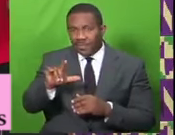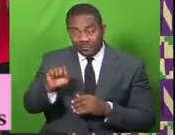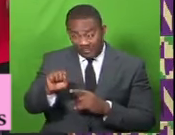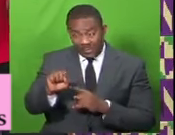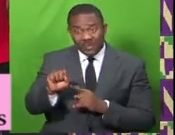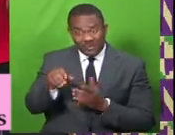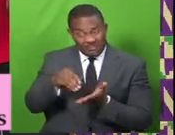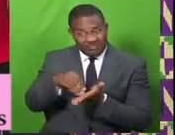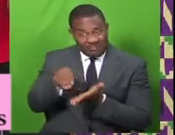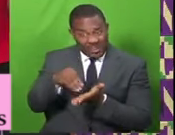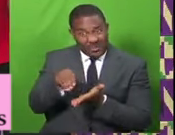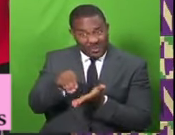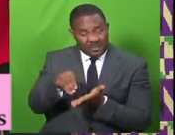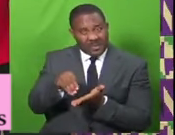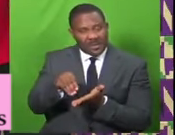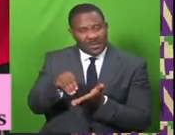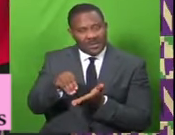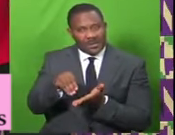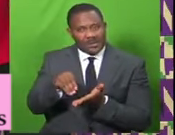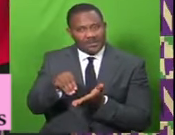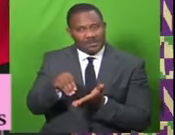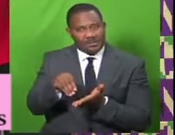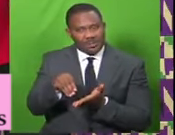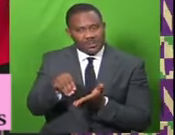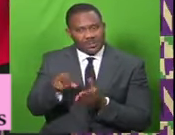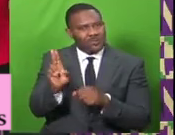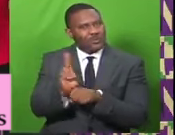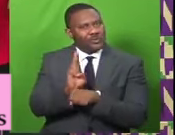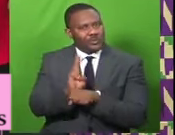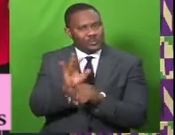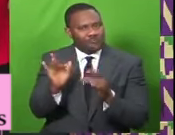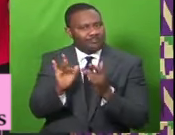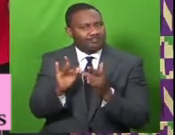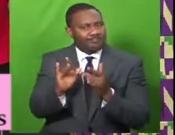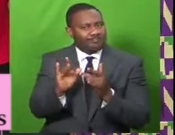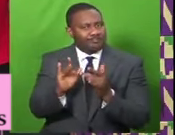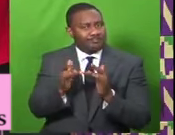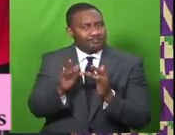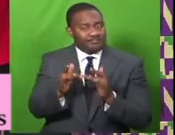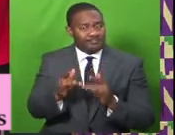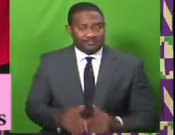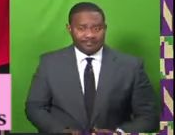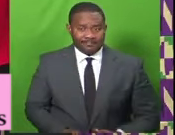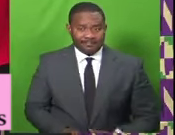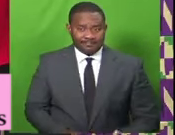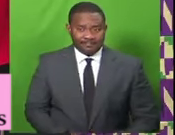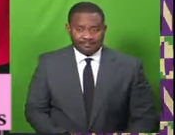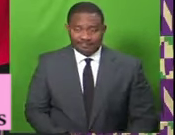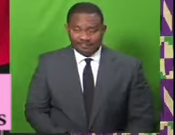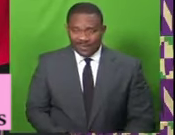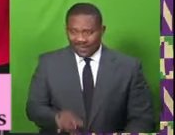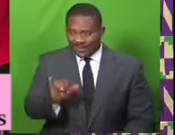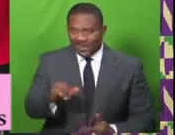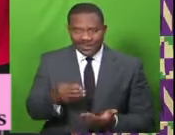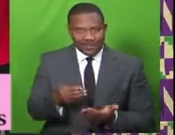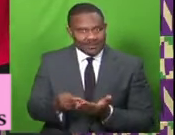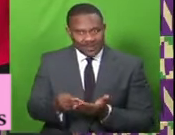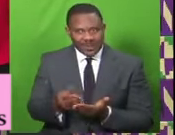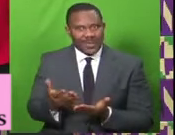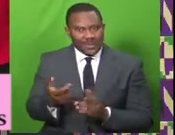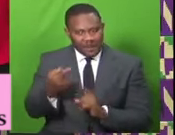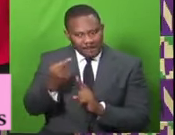digital tagging of all meters. In our estimation, these initiatives should increase the